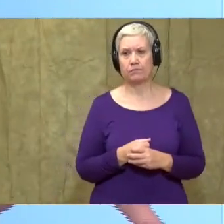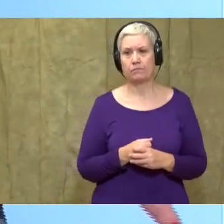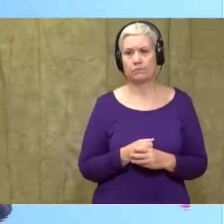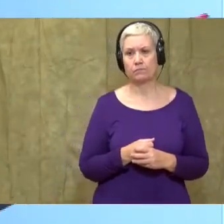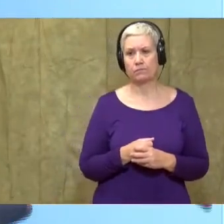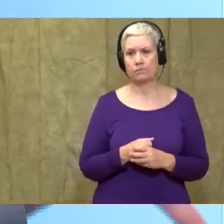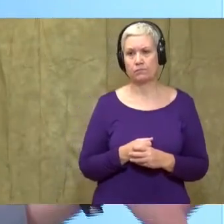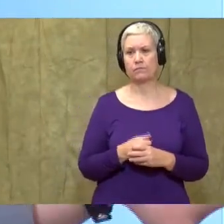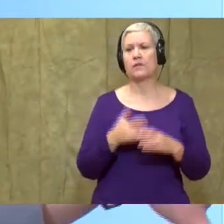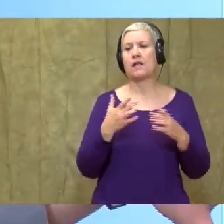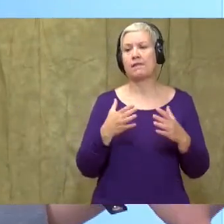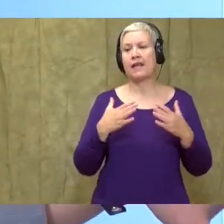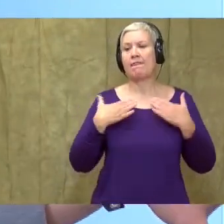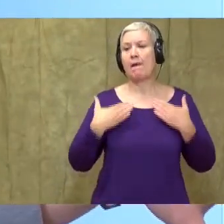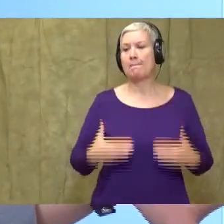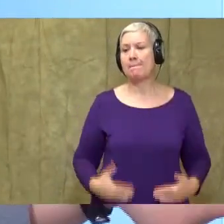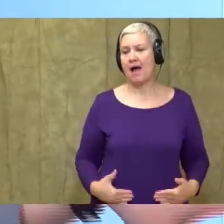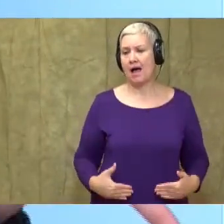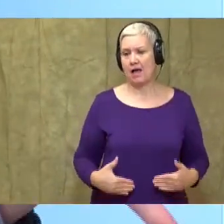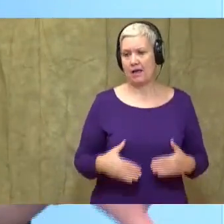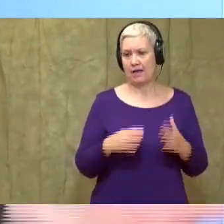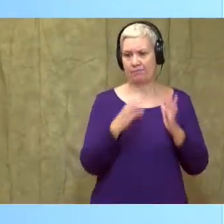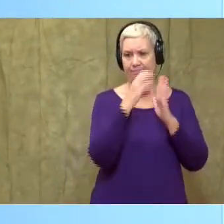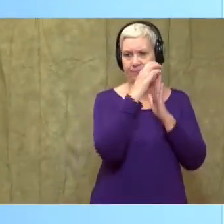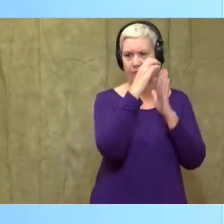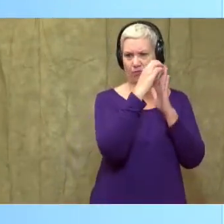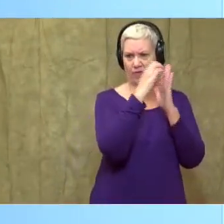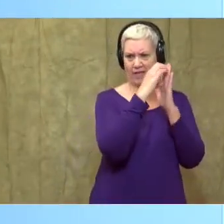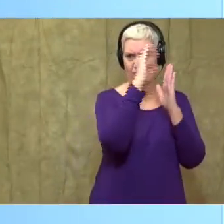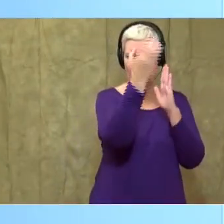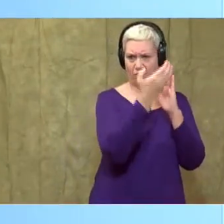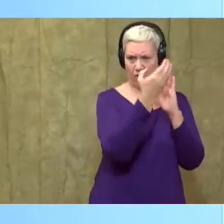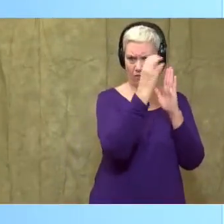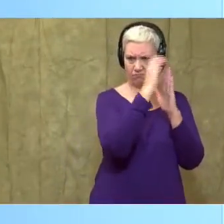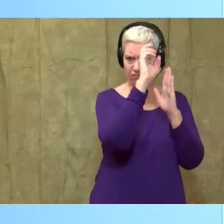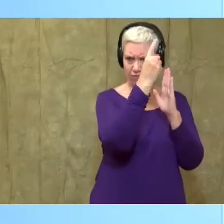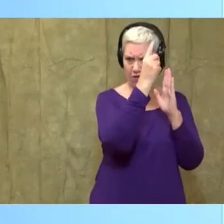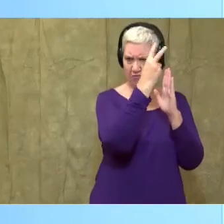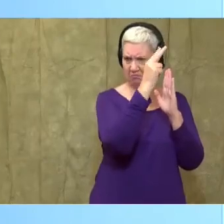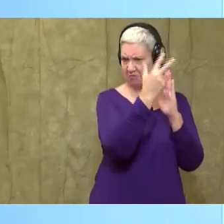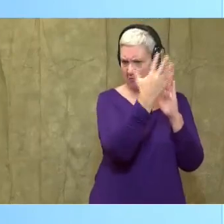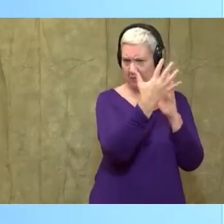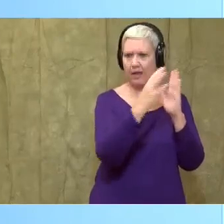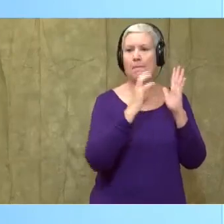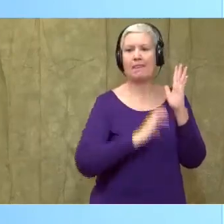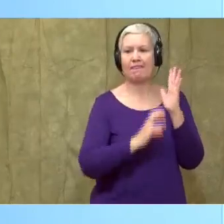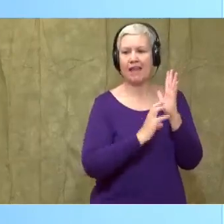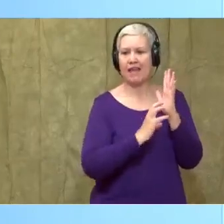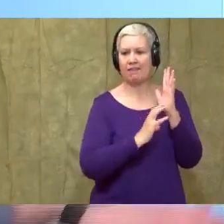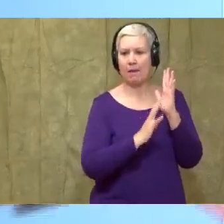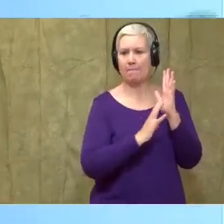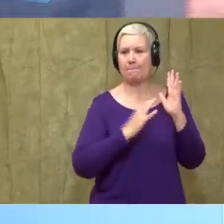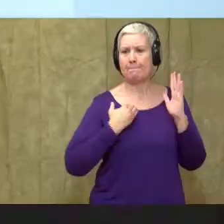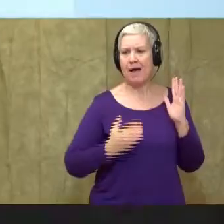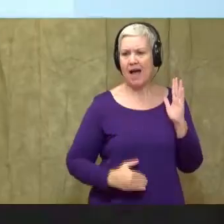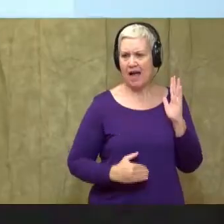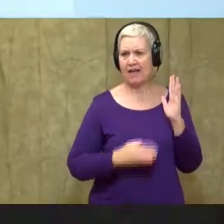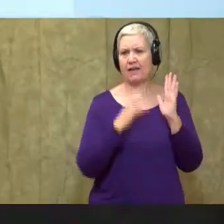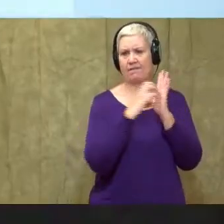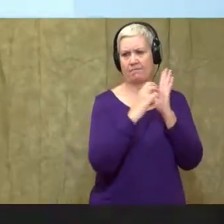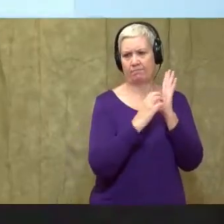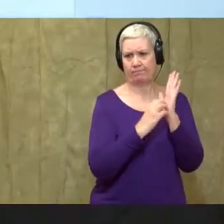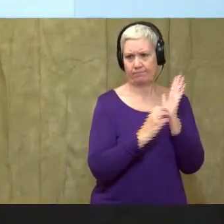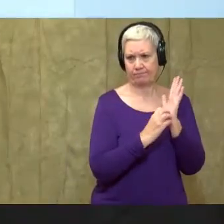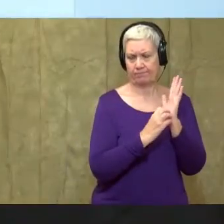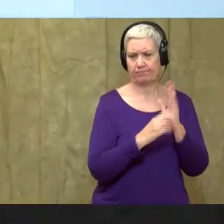into, where are the body paragraphs? Where does he take that claim and build on them? Okay, look at the